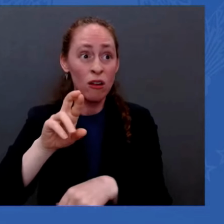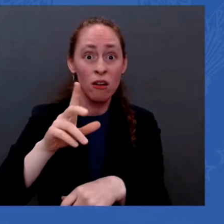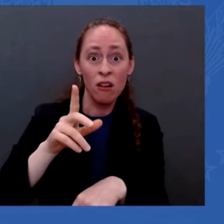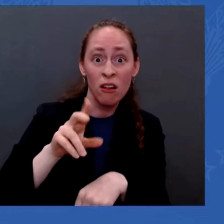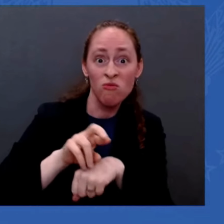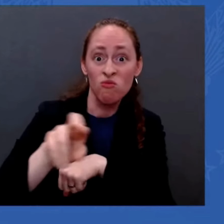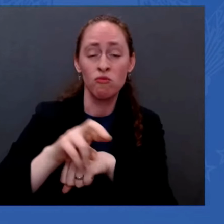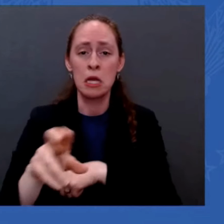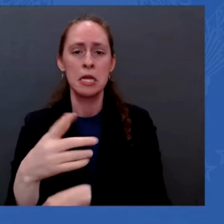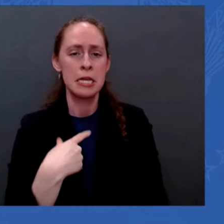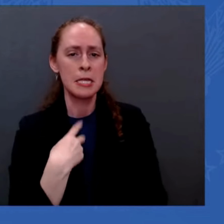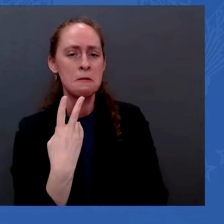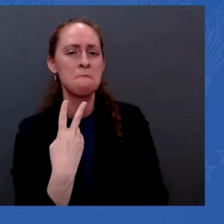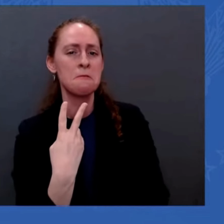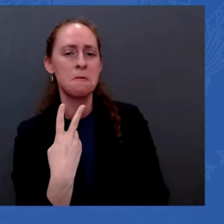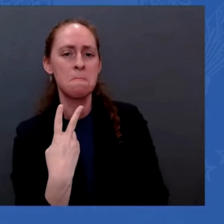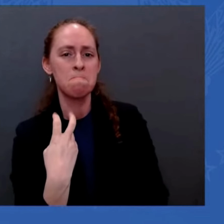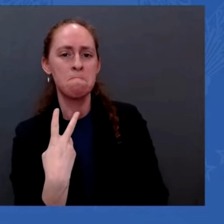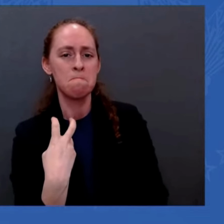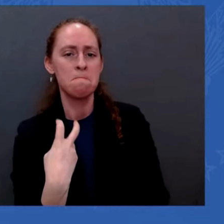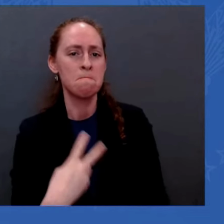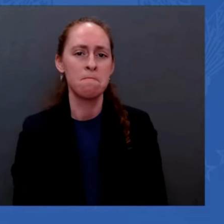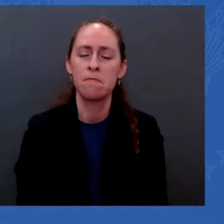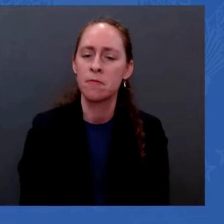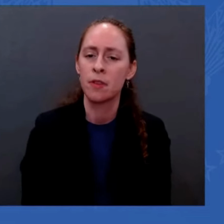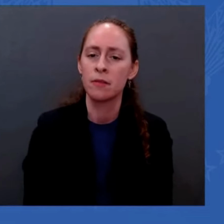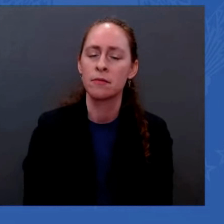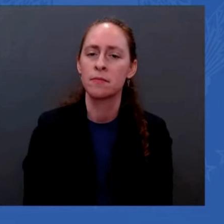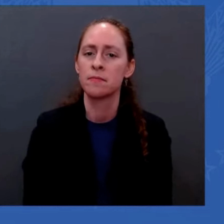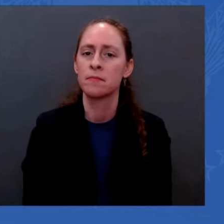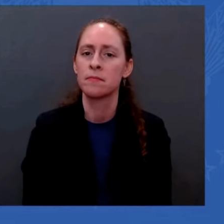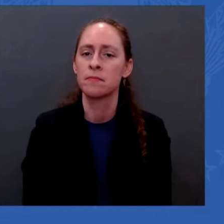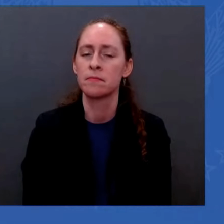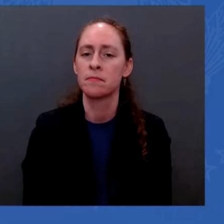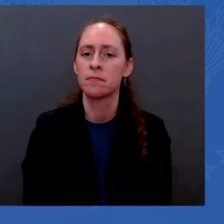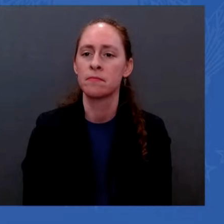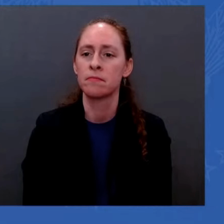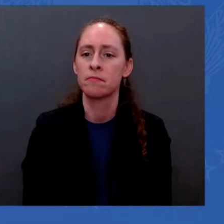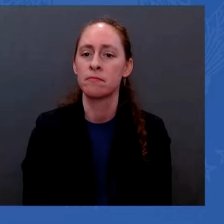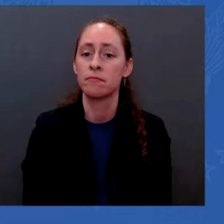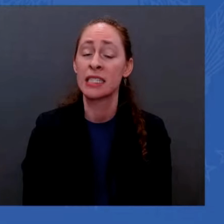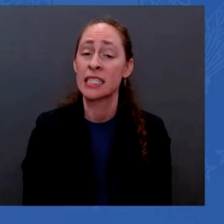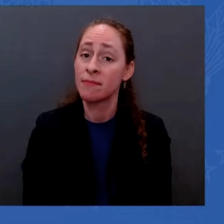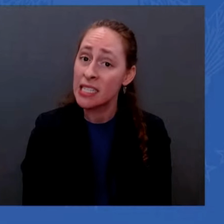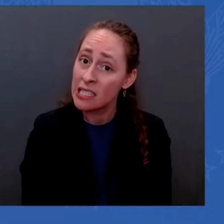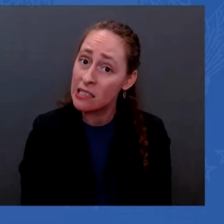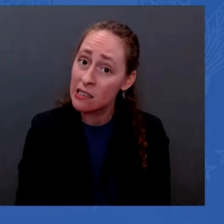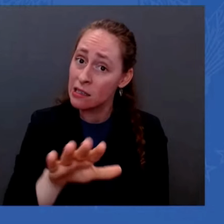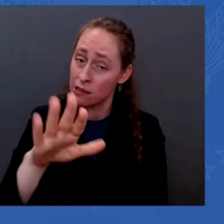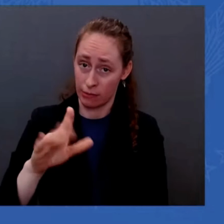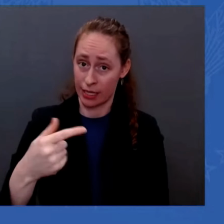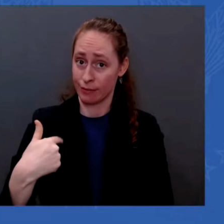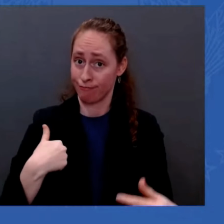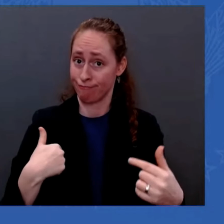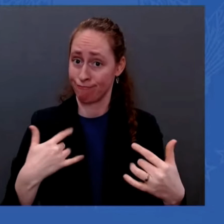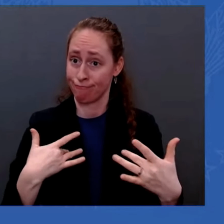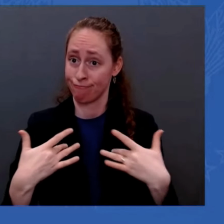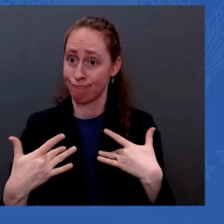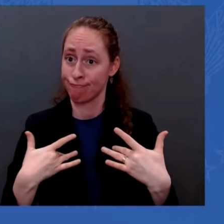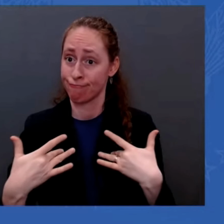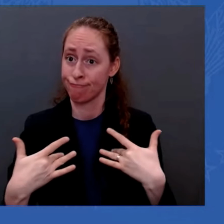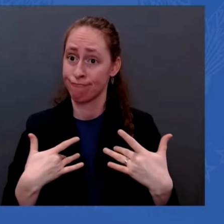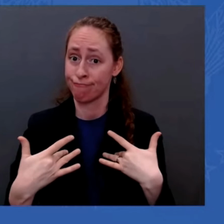focused on trying to convince the world that he has the ability